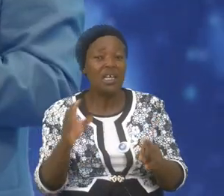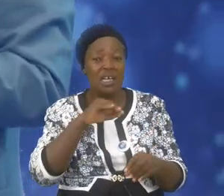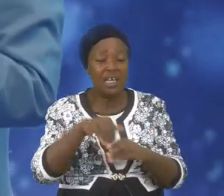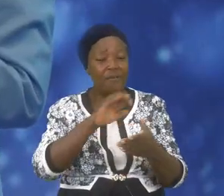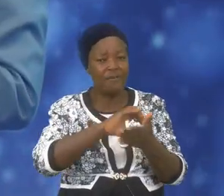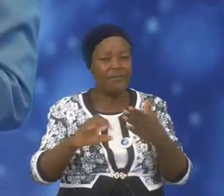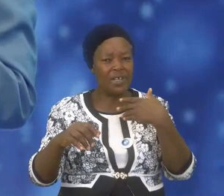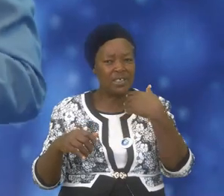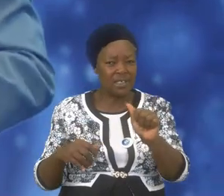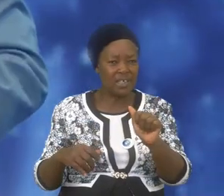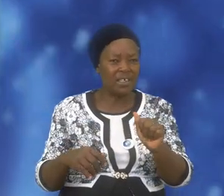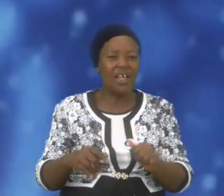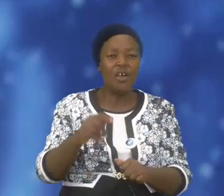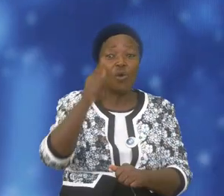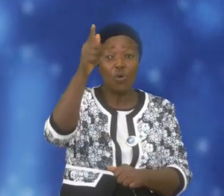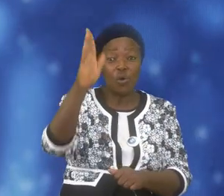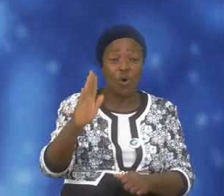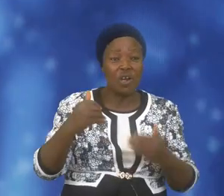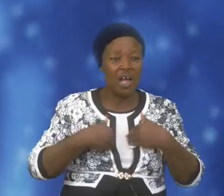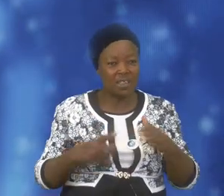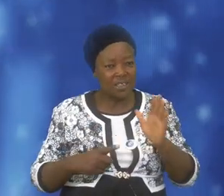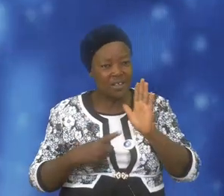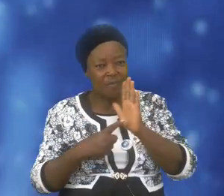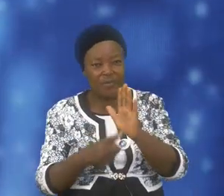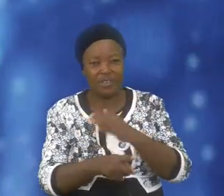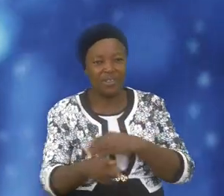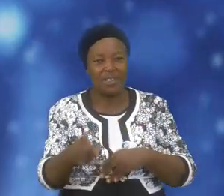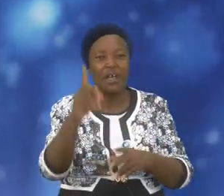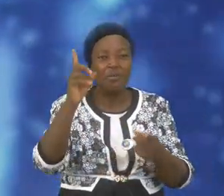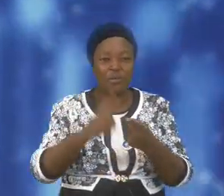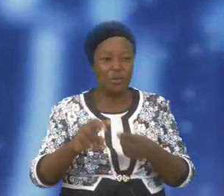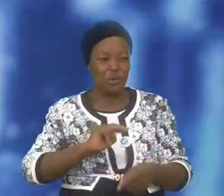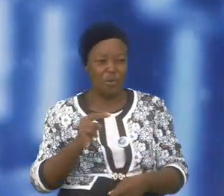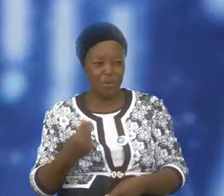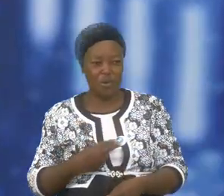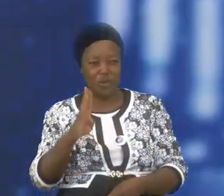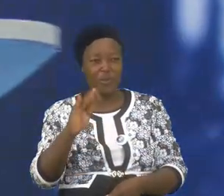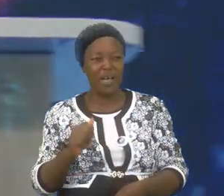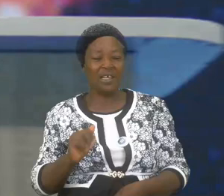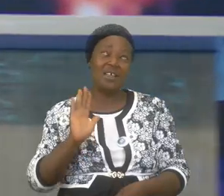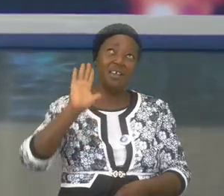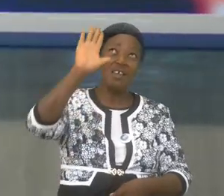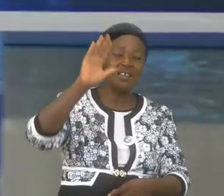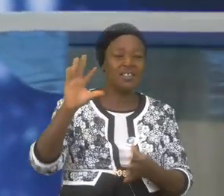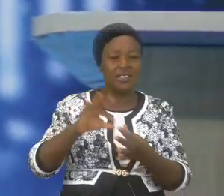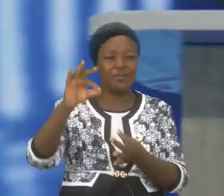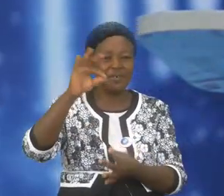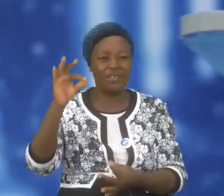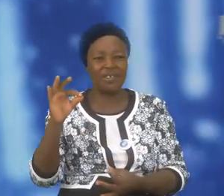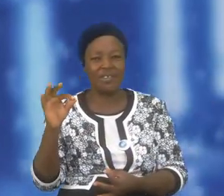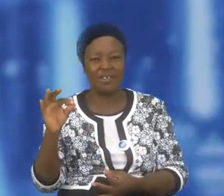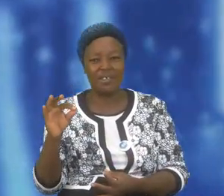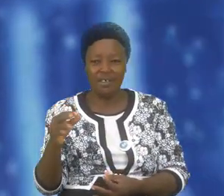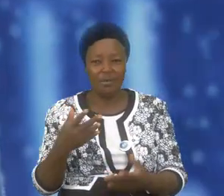them unto us by his Spirit. Hold on, Daniel, Shadrach, Meshach,